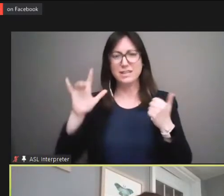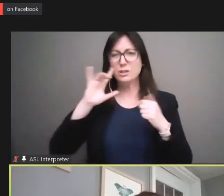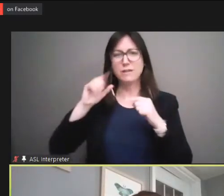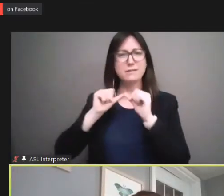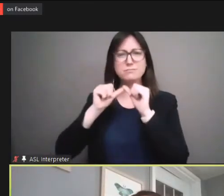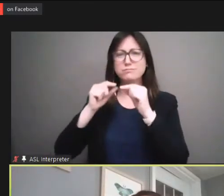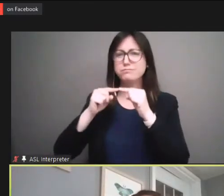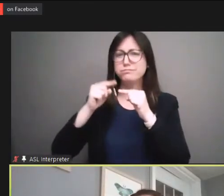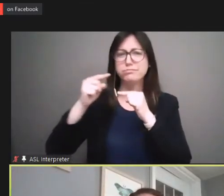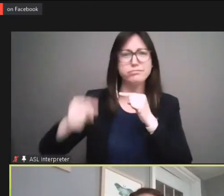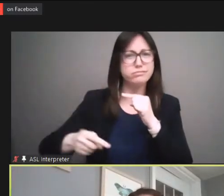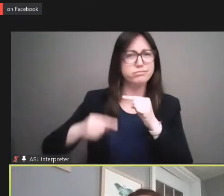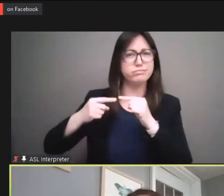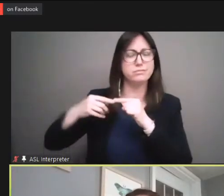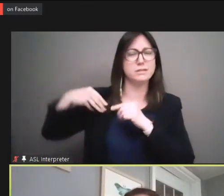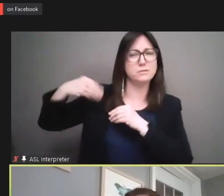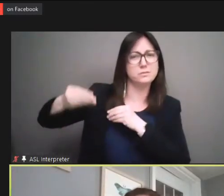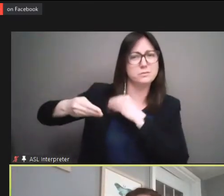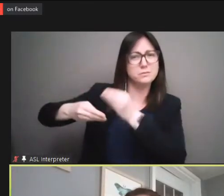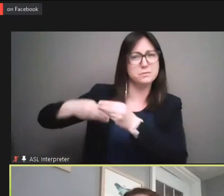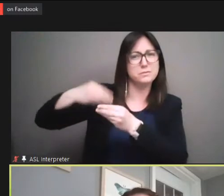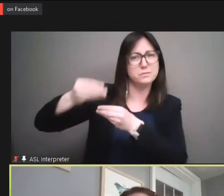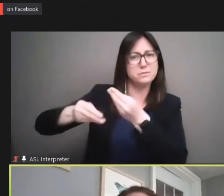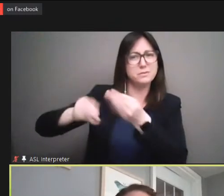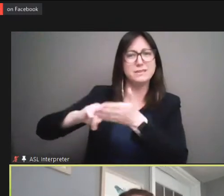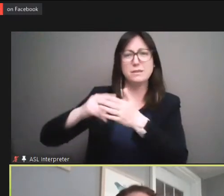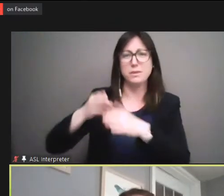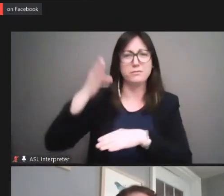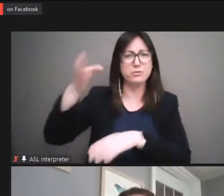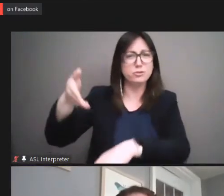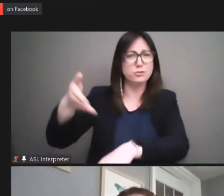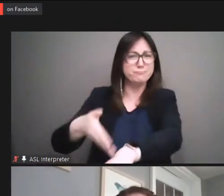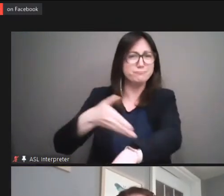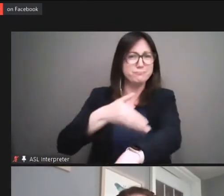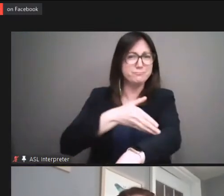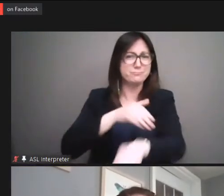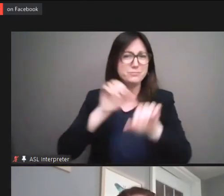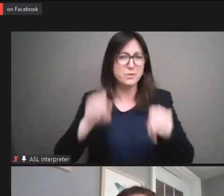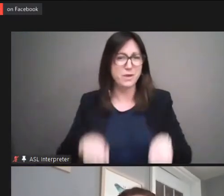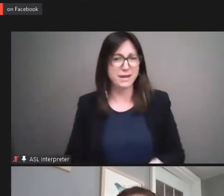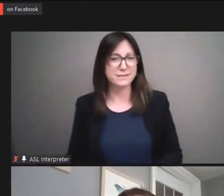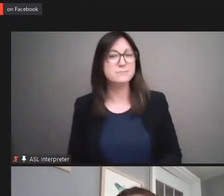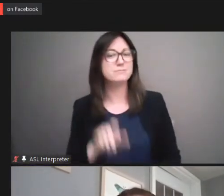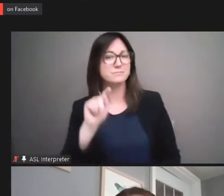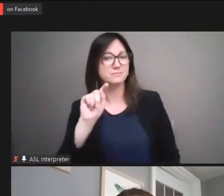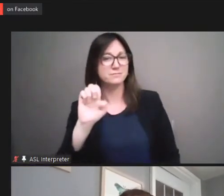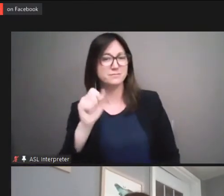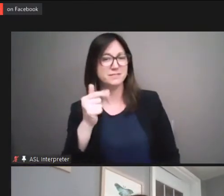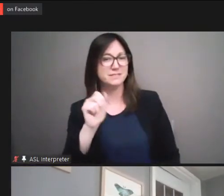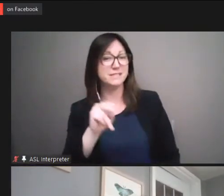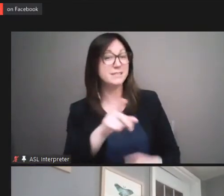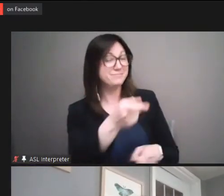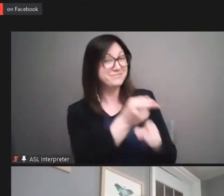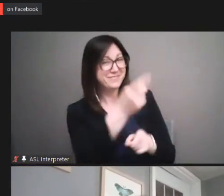continues, it allows for better to come. I couldn't agree more. Thank you.